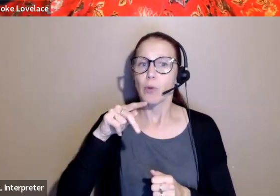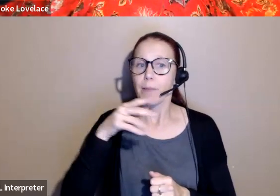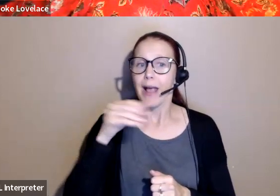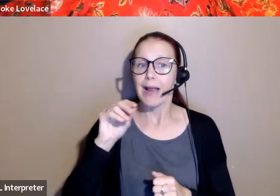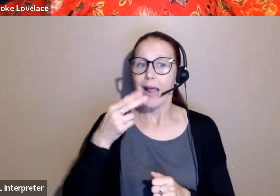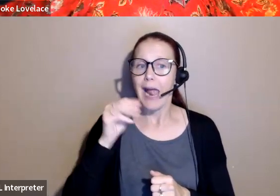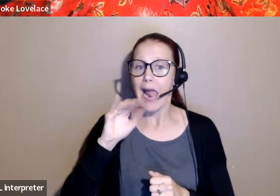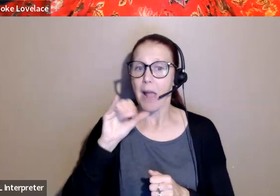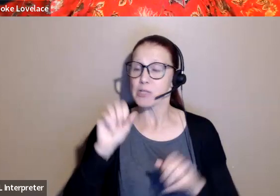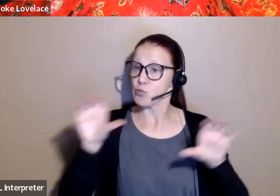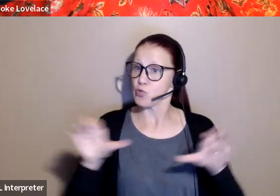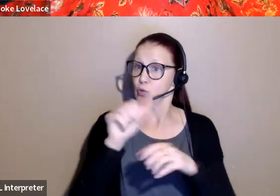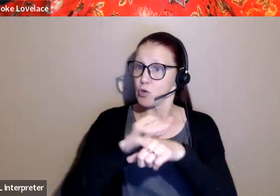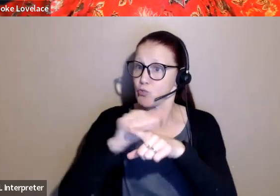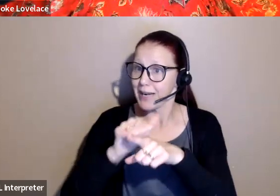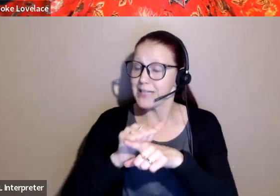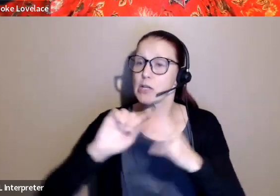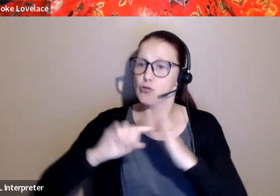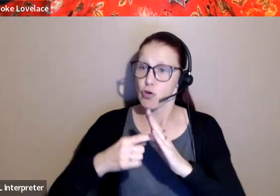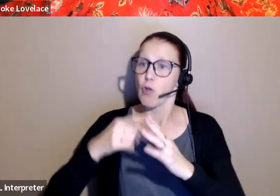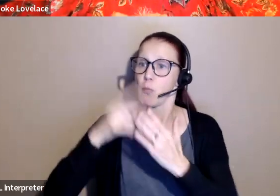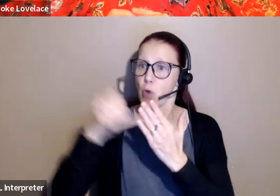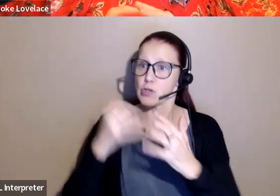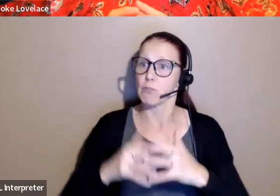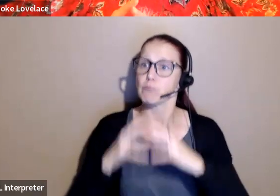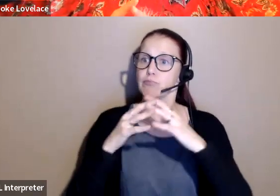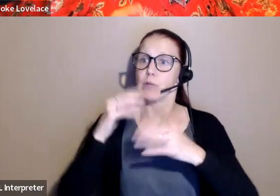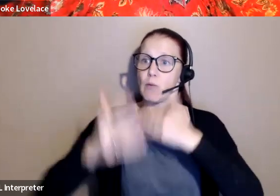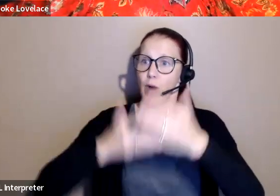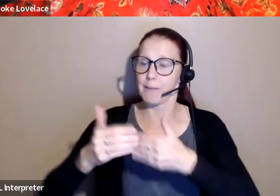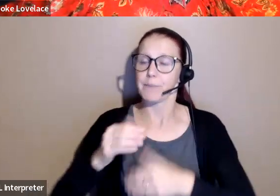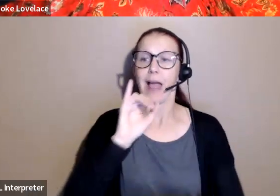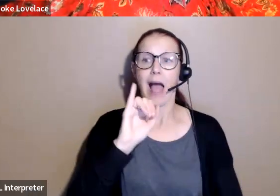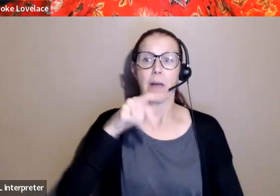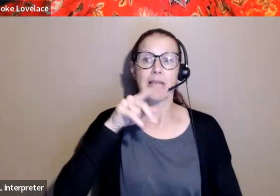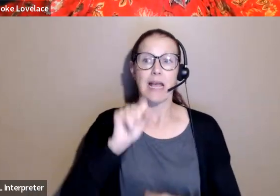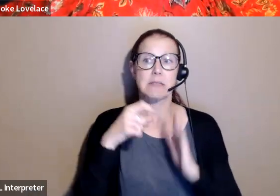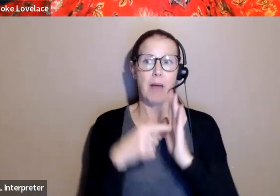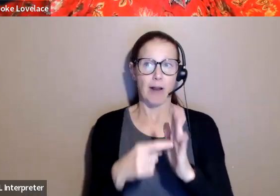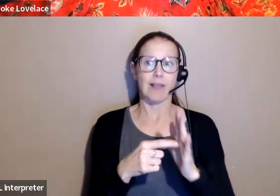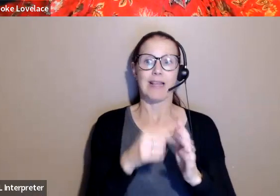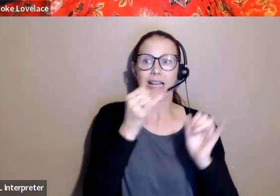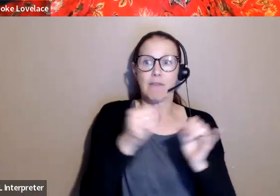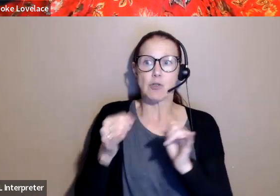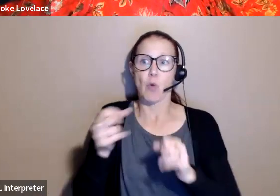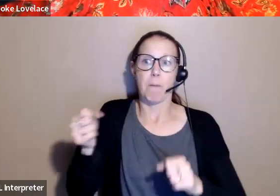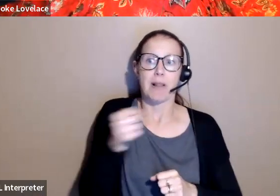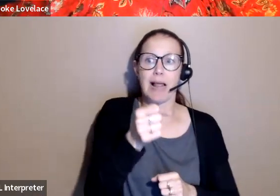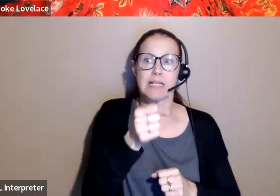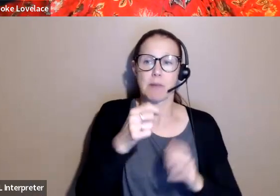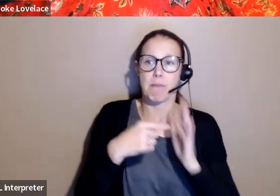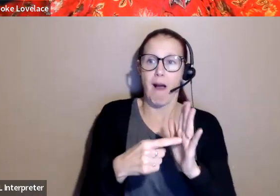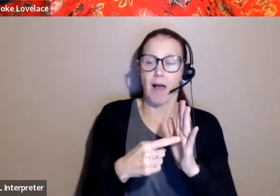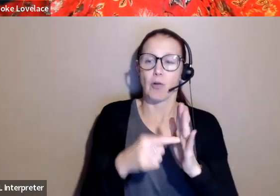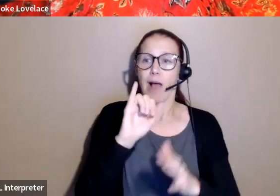and to get this project off the ground. I should have mentioned that earlier. But the IPS model, the individual placement model, that's a model that's